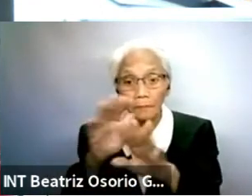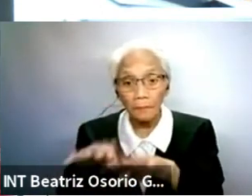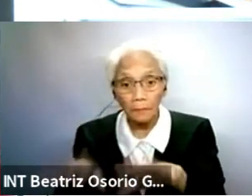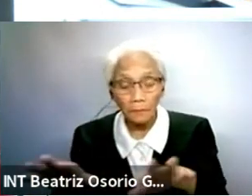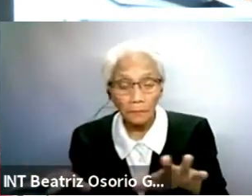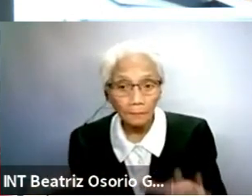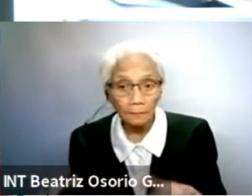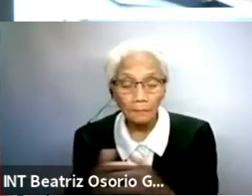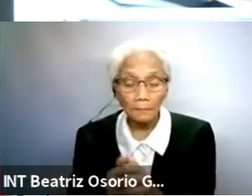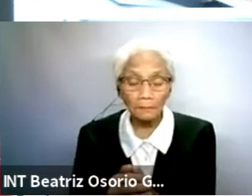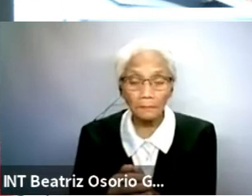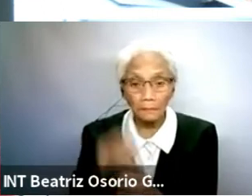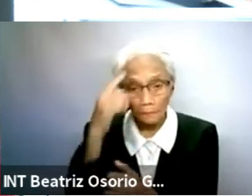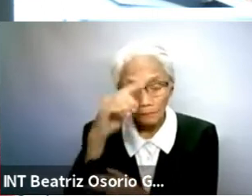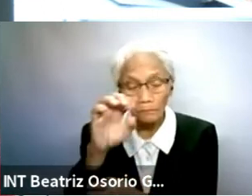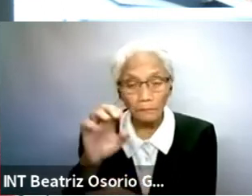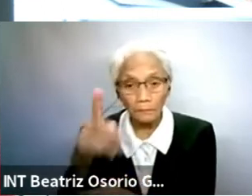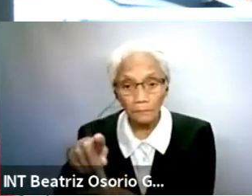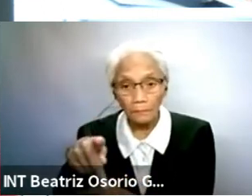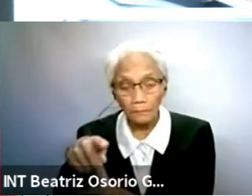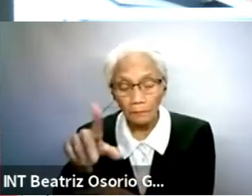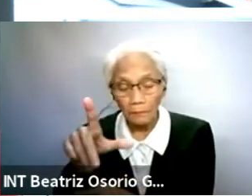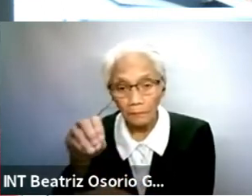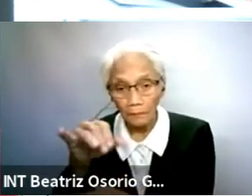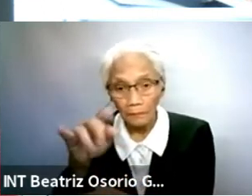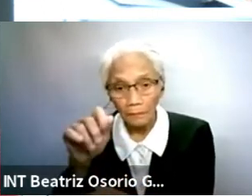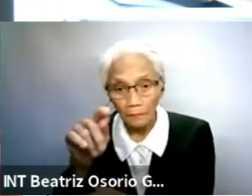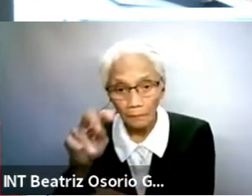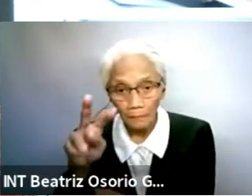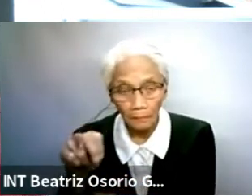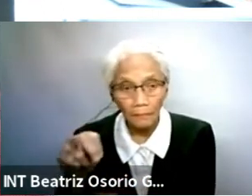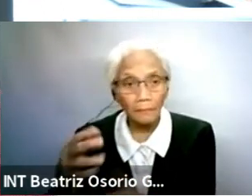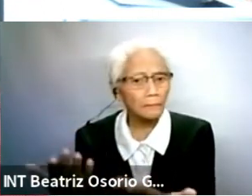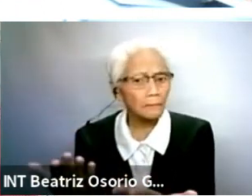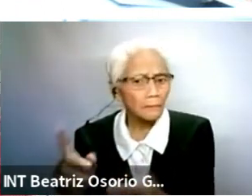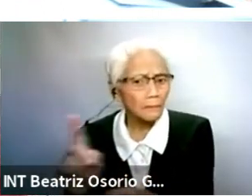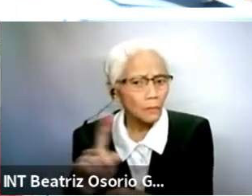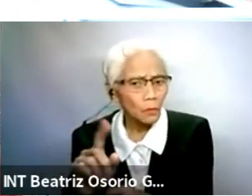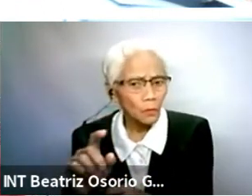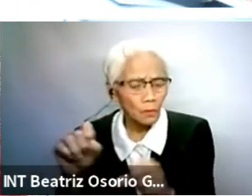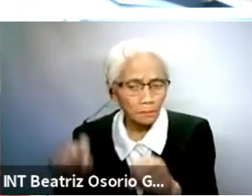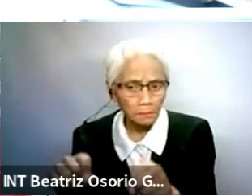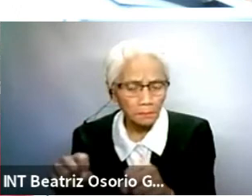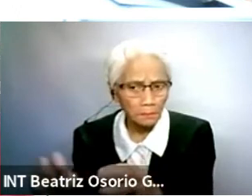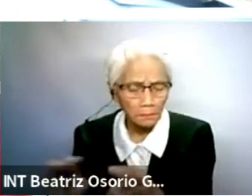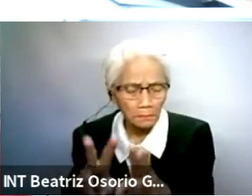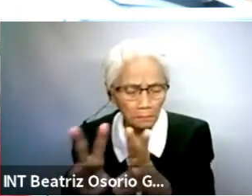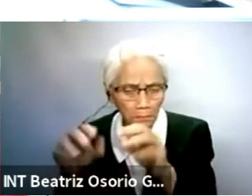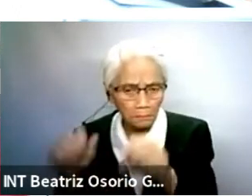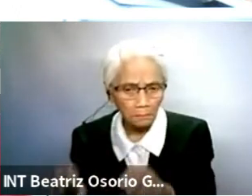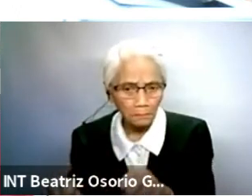online exploitation and abuse in ASEAN that is being developed, what mechanism in ASEAN will ensure that